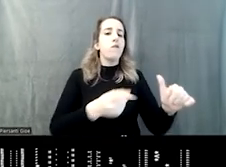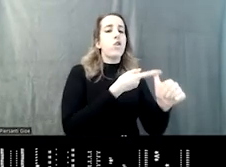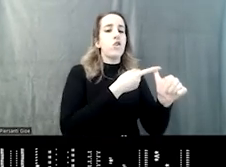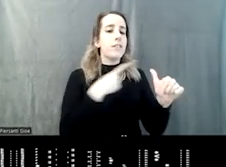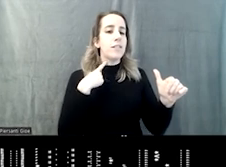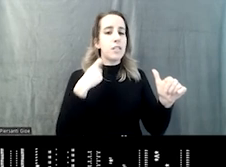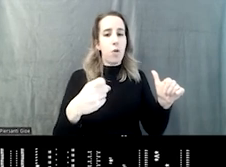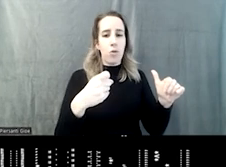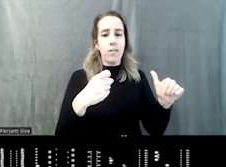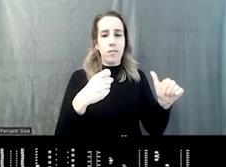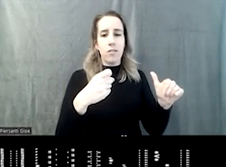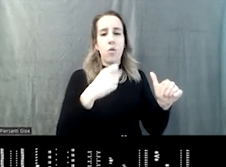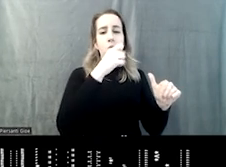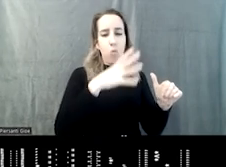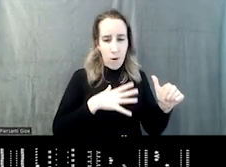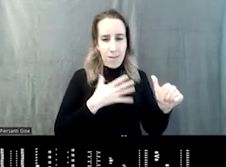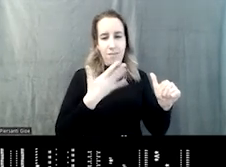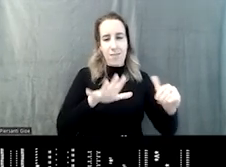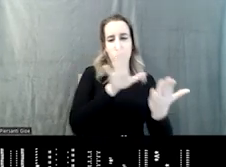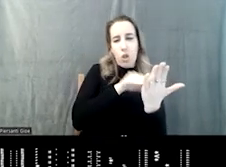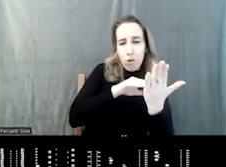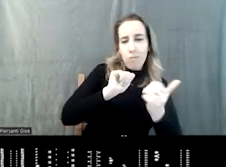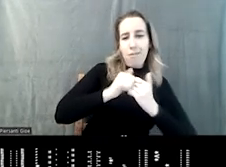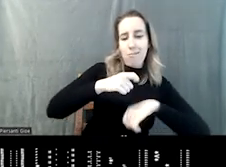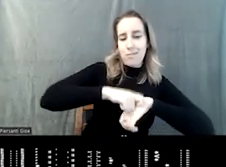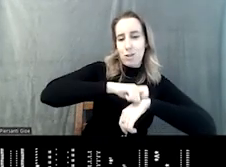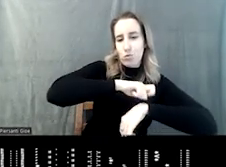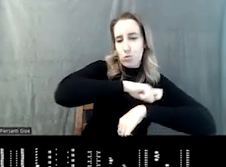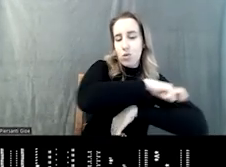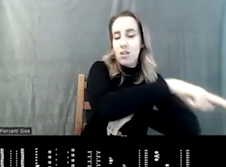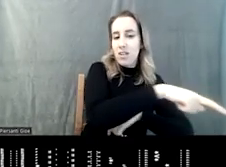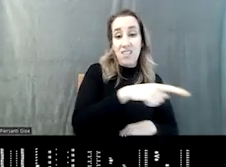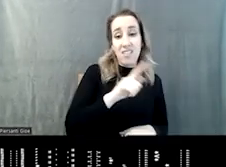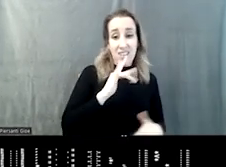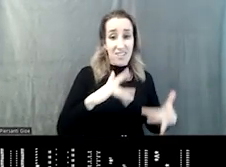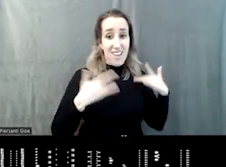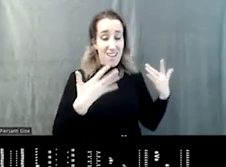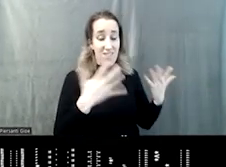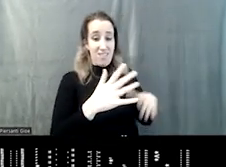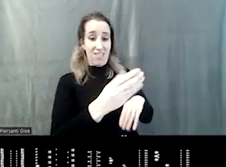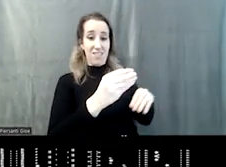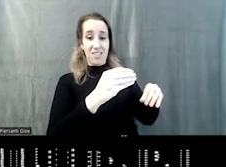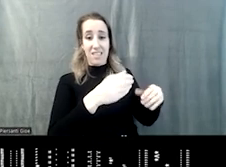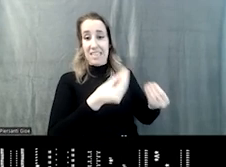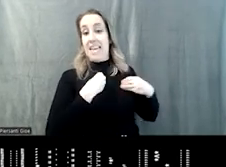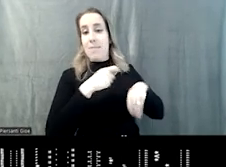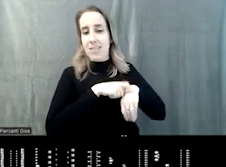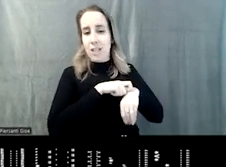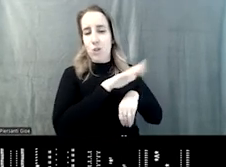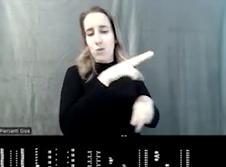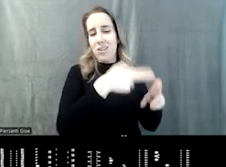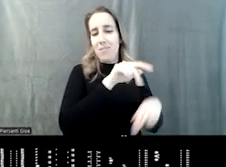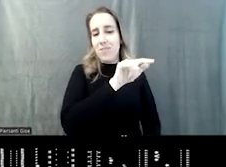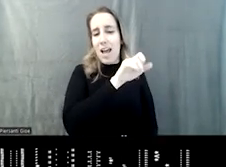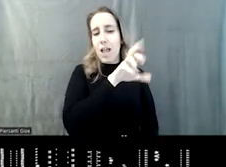be taught how to tattoo. So that's really exciting. And she's tattooed me. Her name's Tyler. And so I read